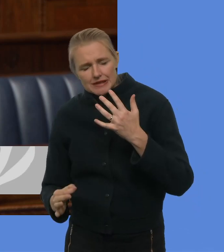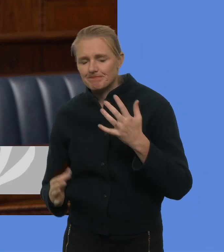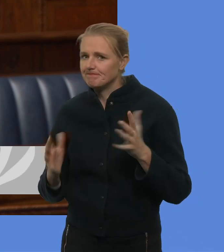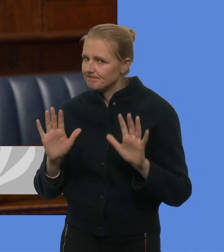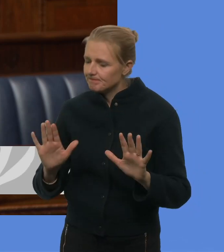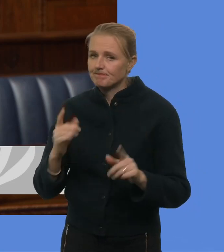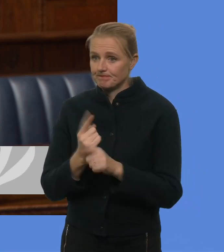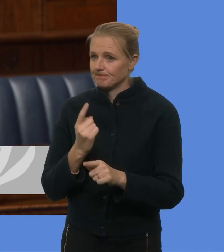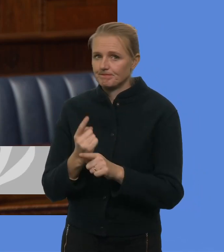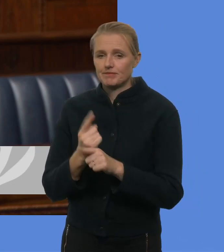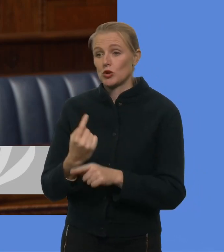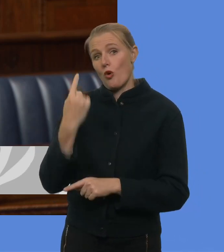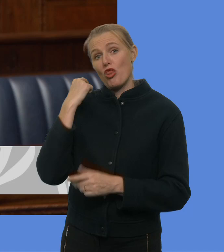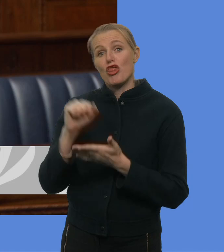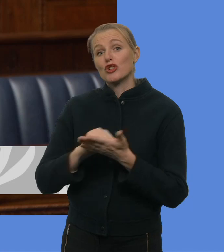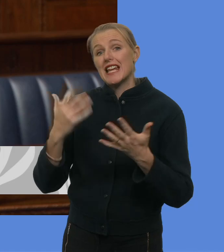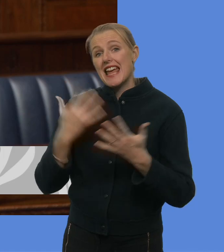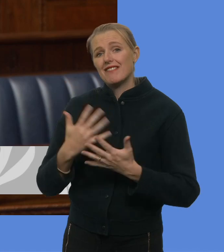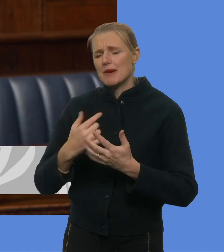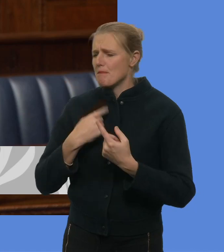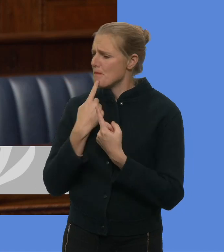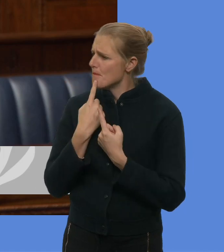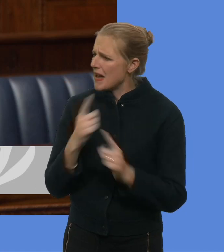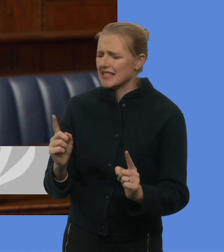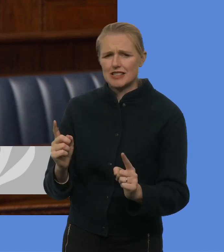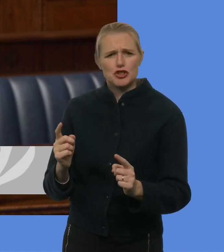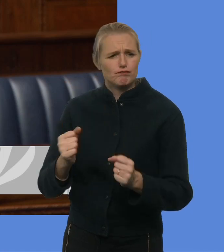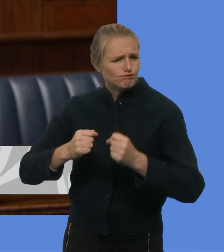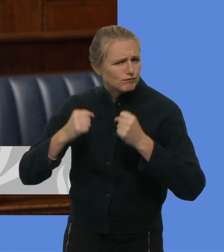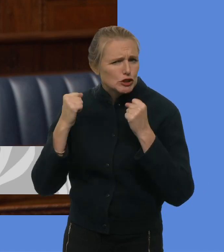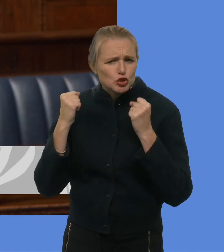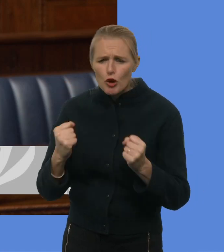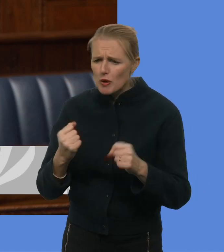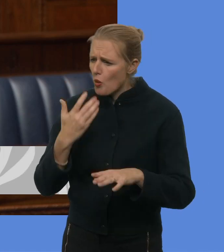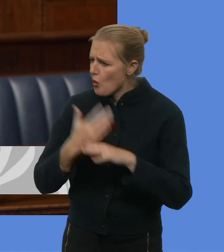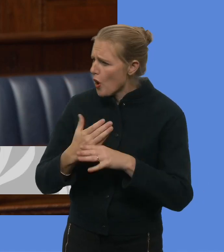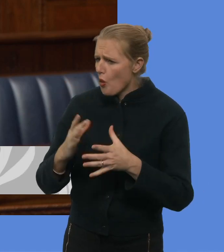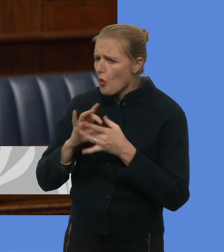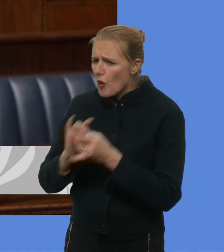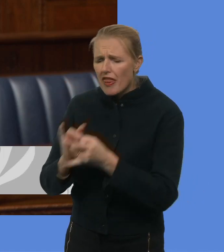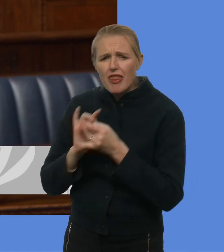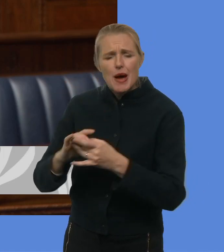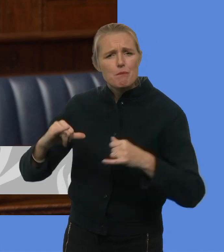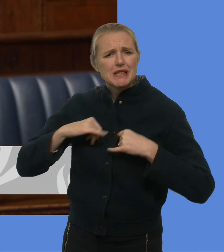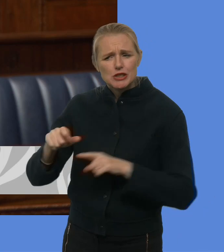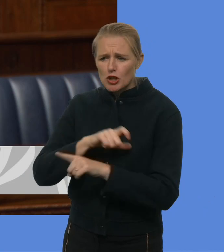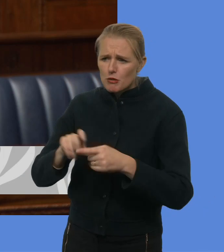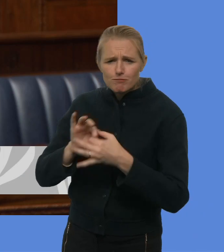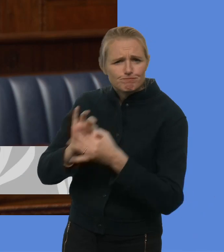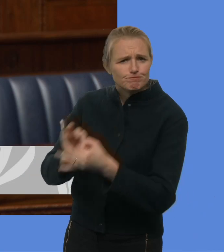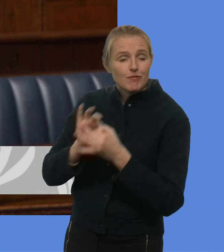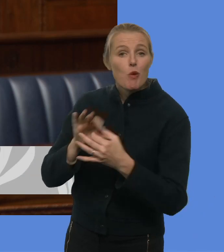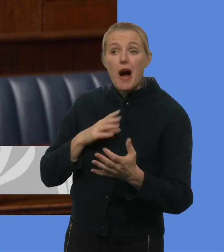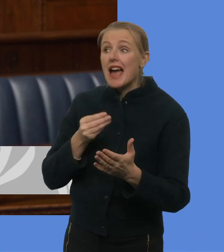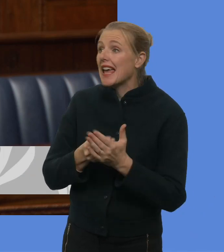key message on Thursday night was our determination, my determination to work hand in hand with the business community, because economic